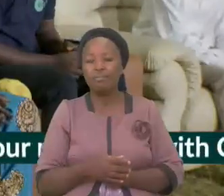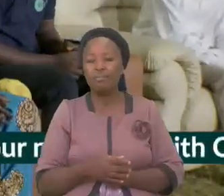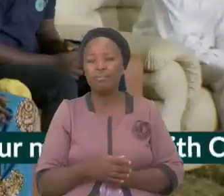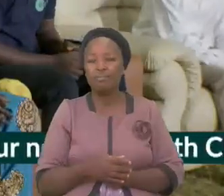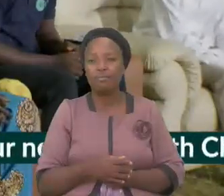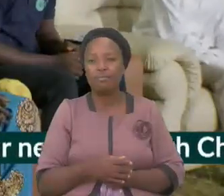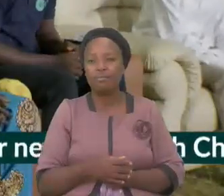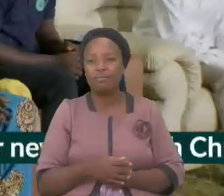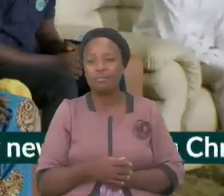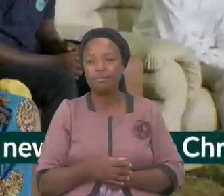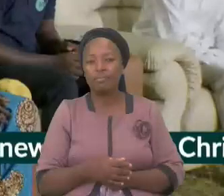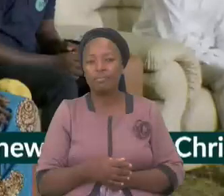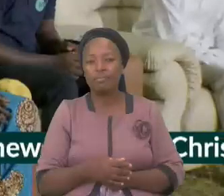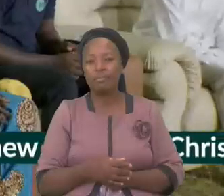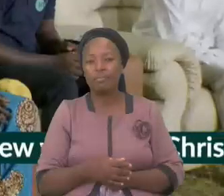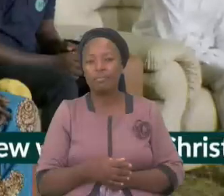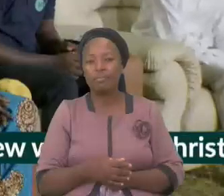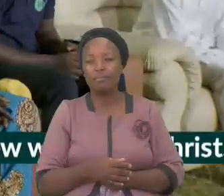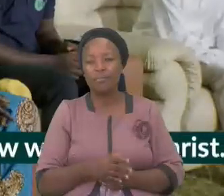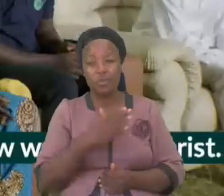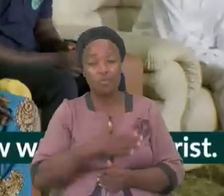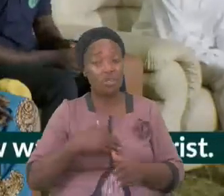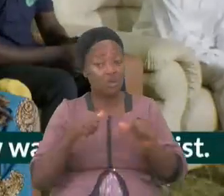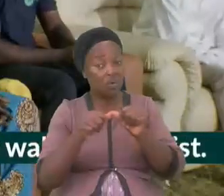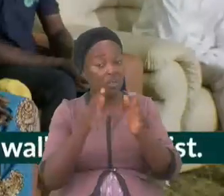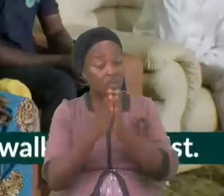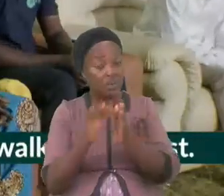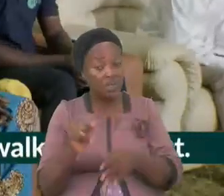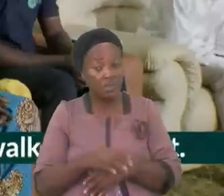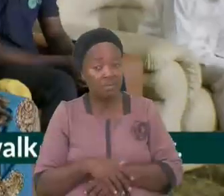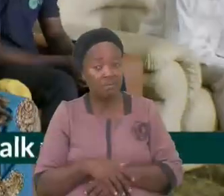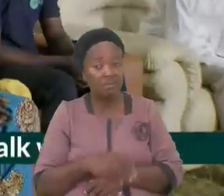Meanwhile, I want to implore you to bow down your heads and begin to pray